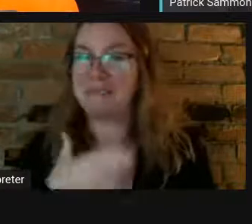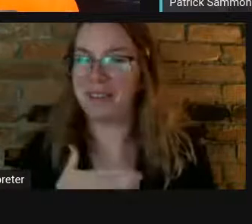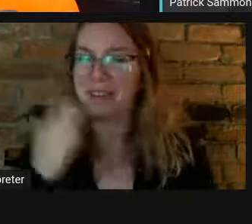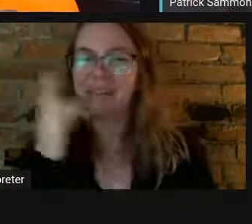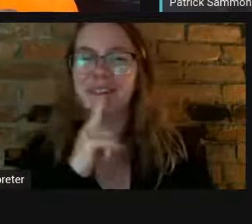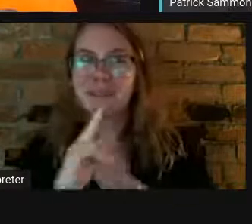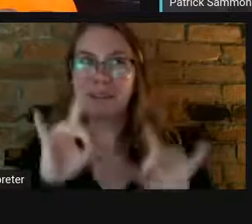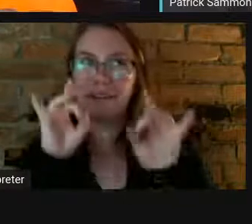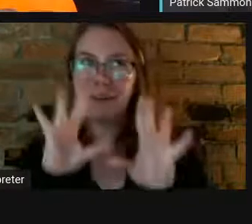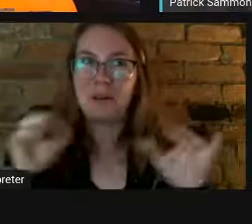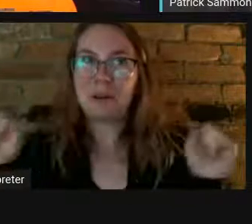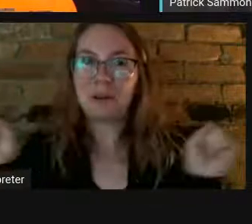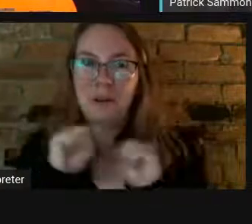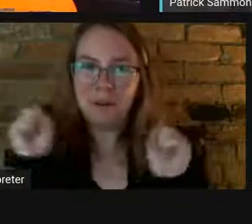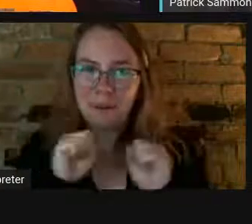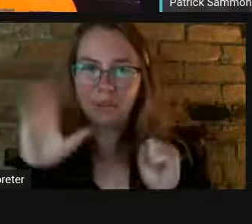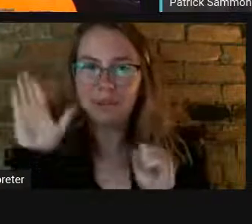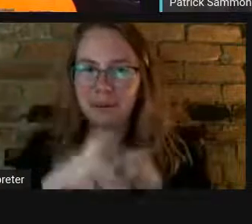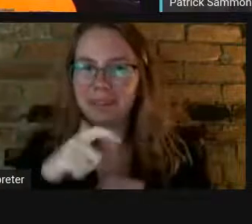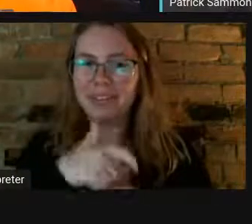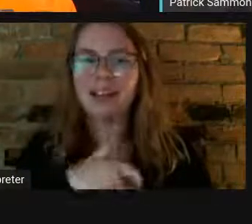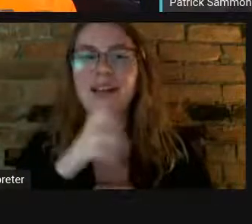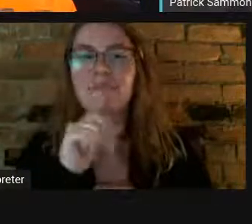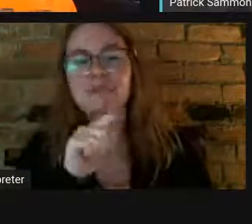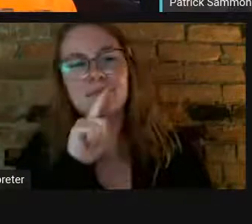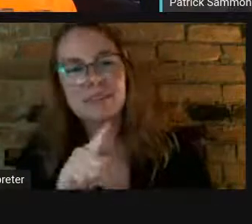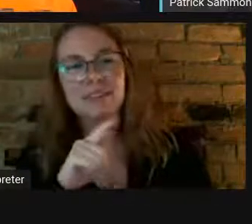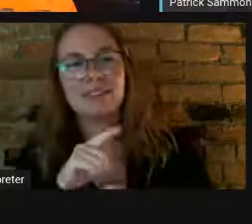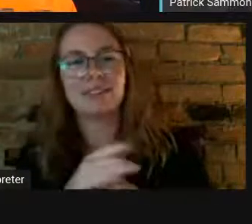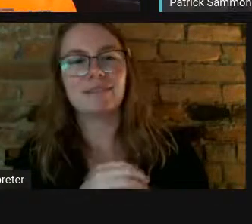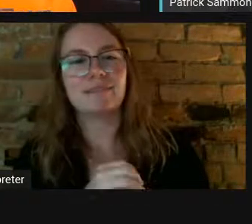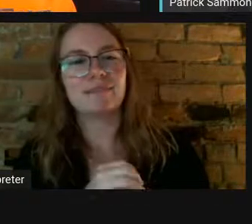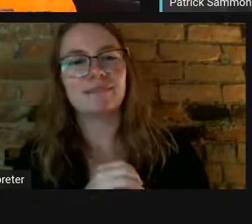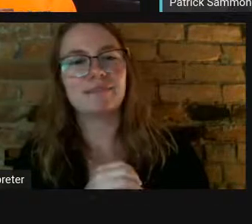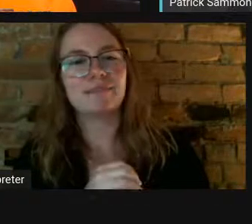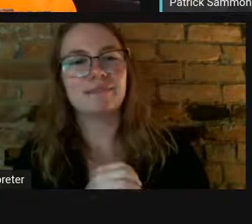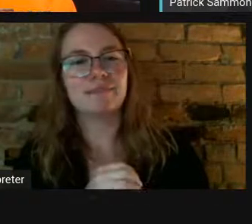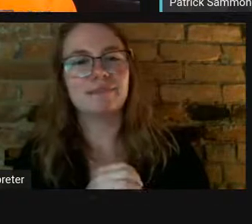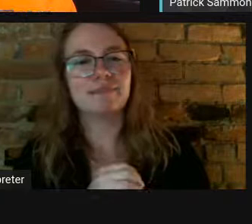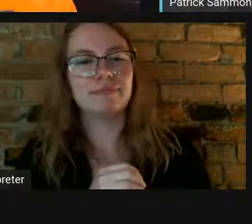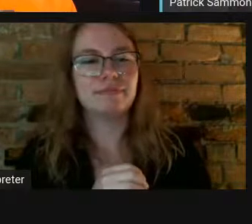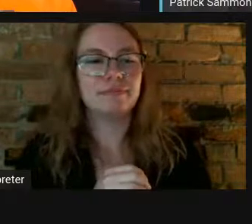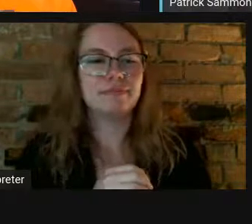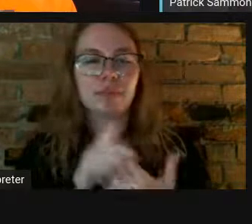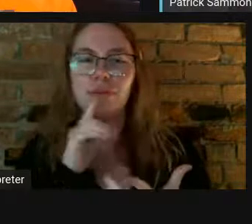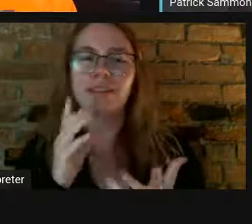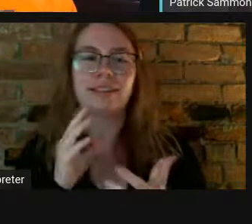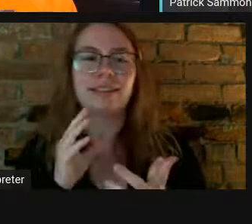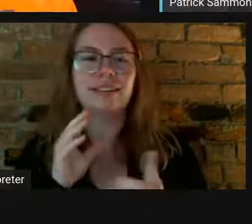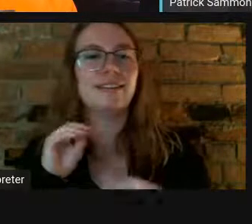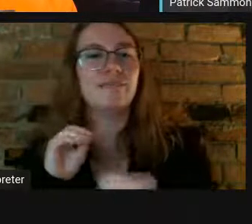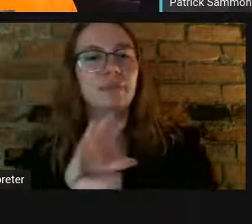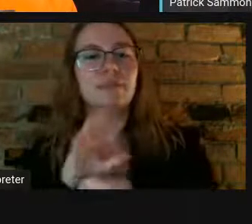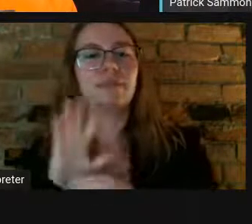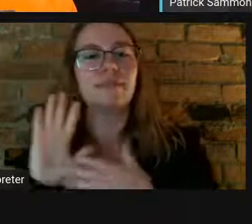But yeah, it really kind of added to the ambiance of the film, and you